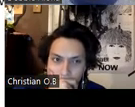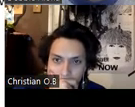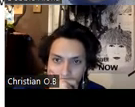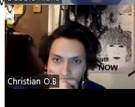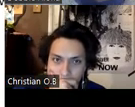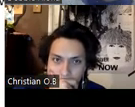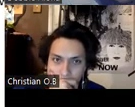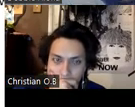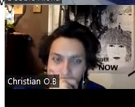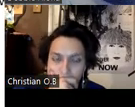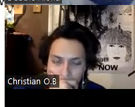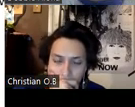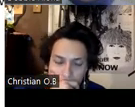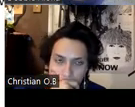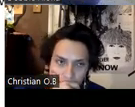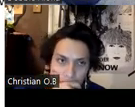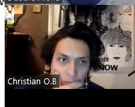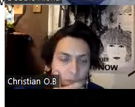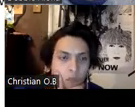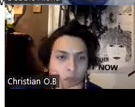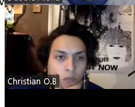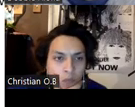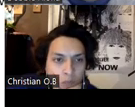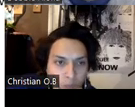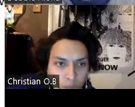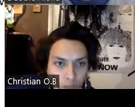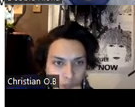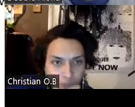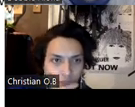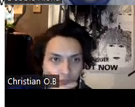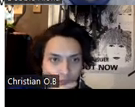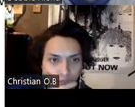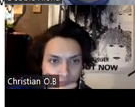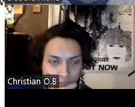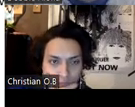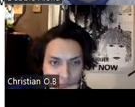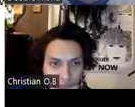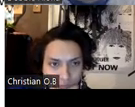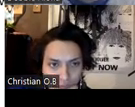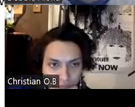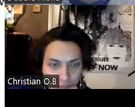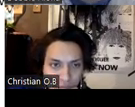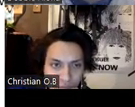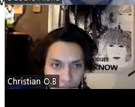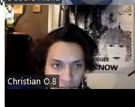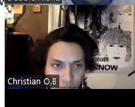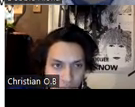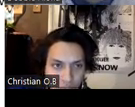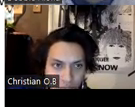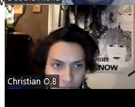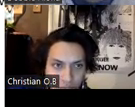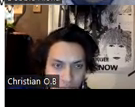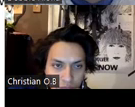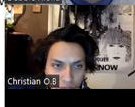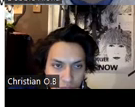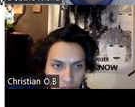miss, say that too. So that's the, you know, kind of the goal of this particular part of the discussion. Okay, so the annual report, just